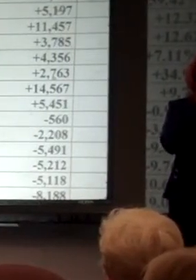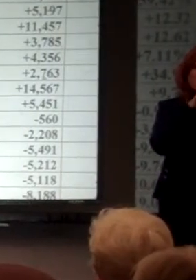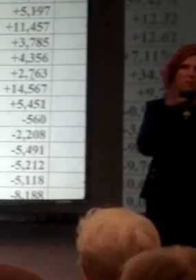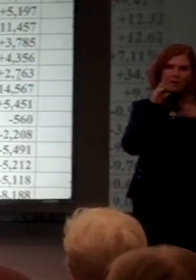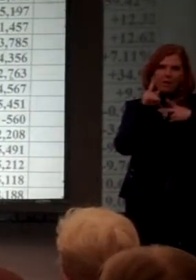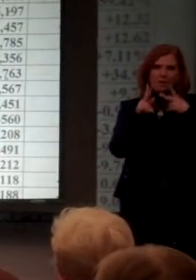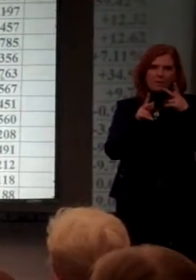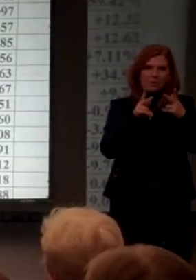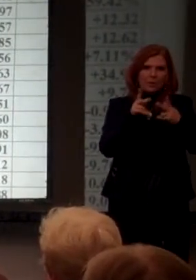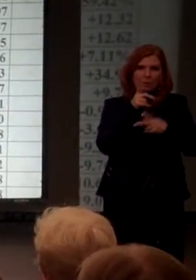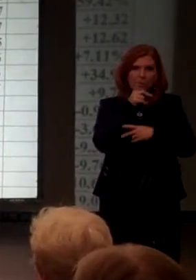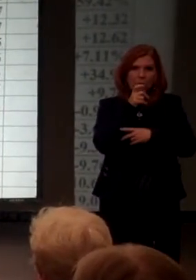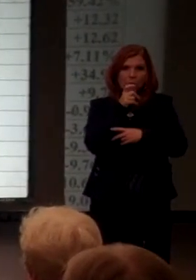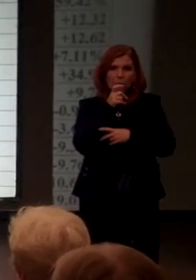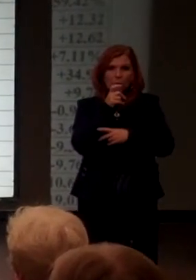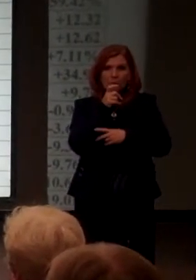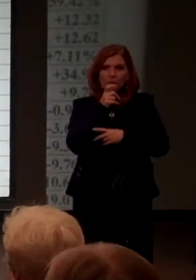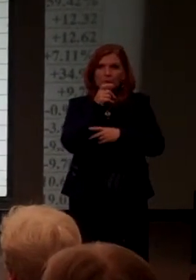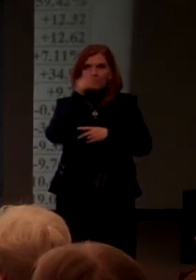people who